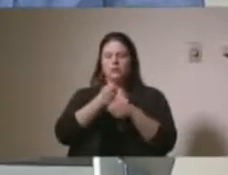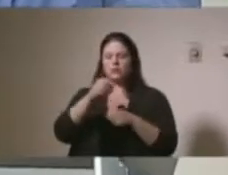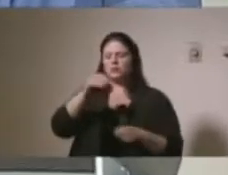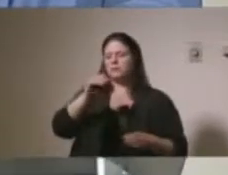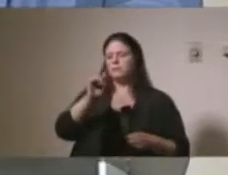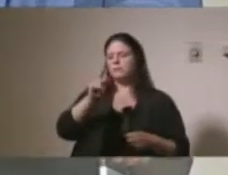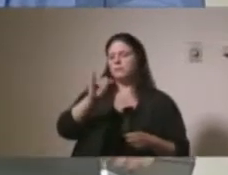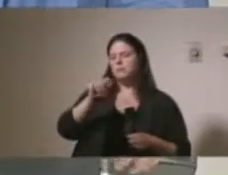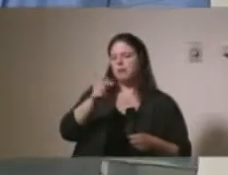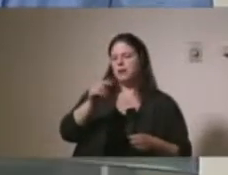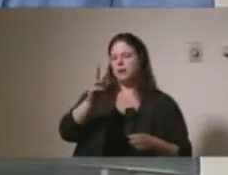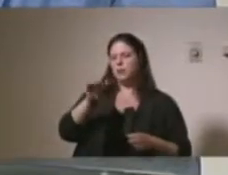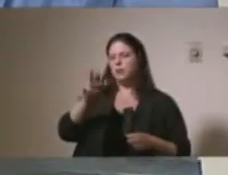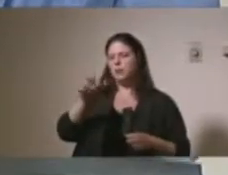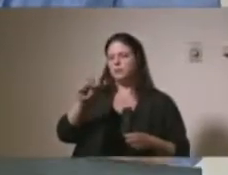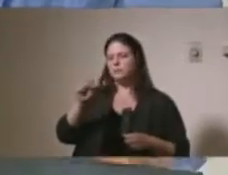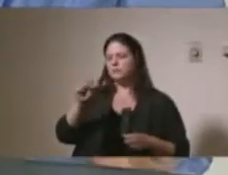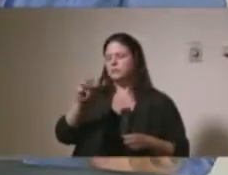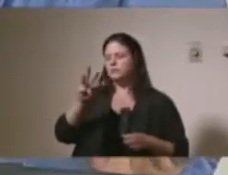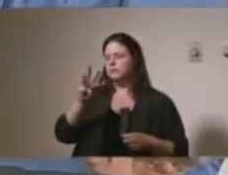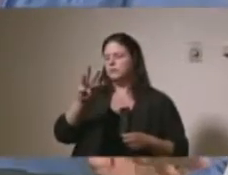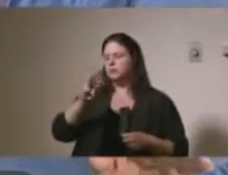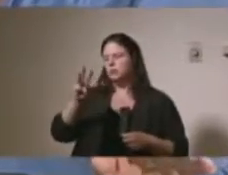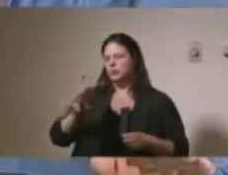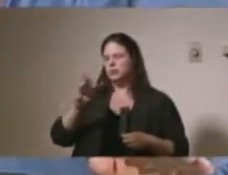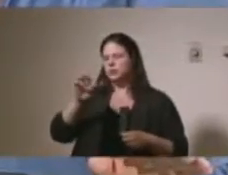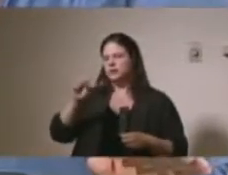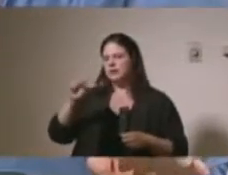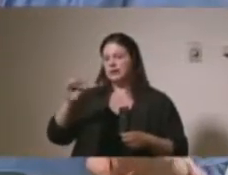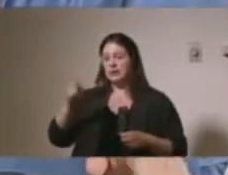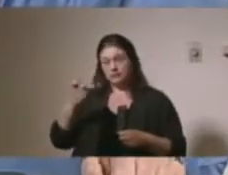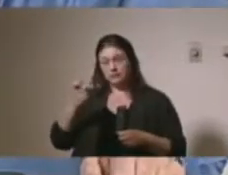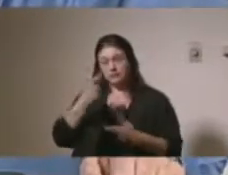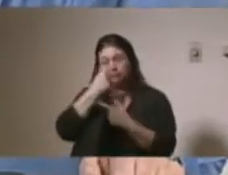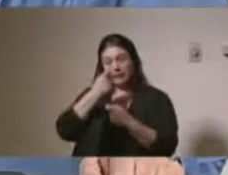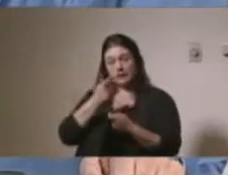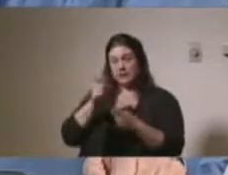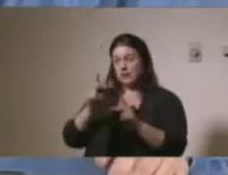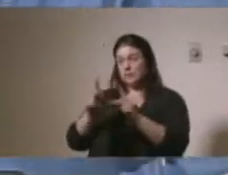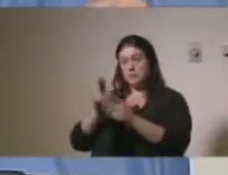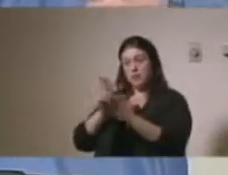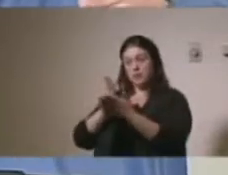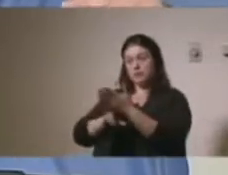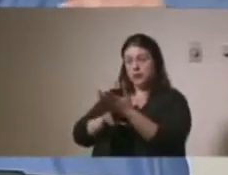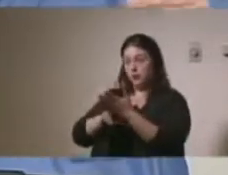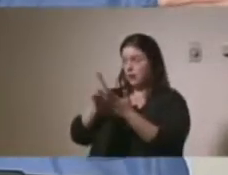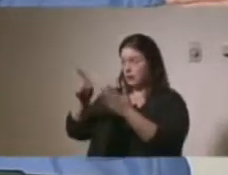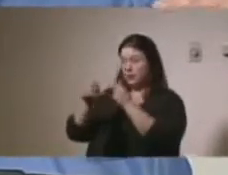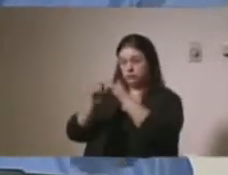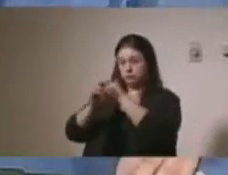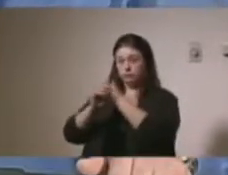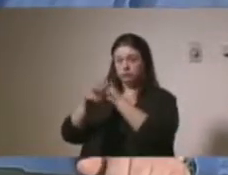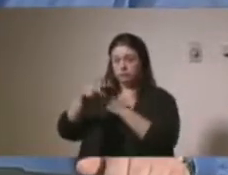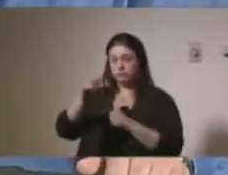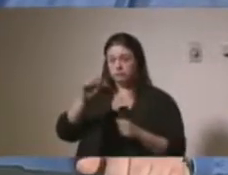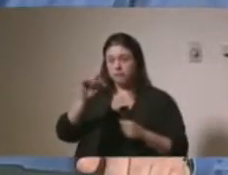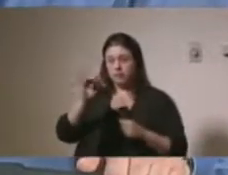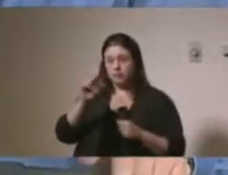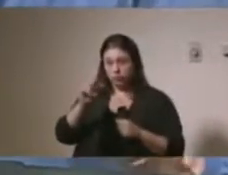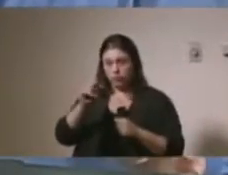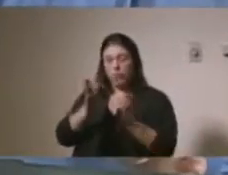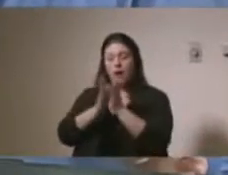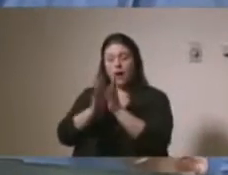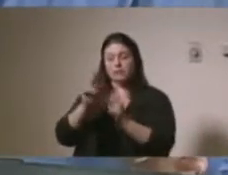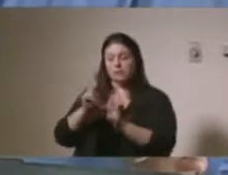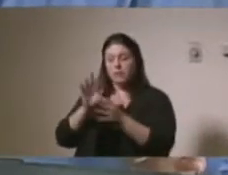Windsor Essex. The interesting thing is when people actually sign on to this particular petition, not only are we asking for them to sign on,